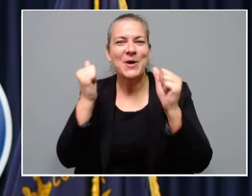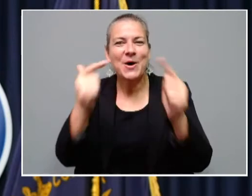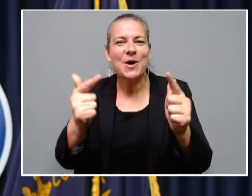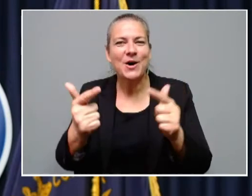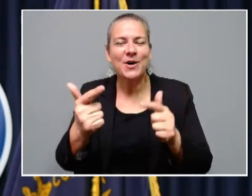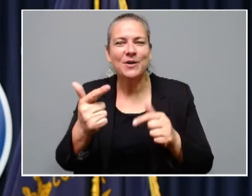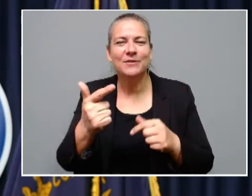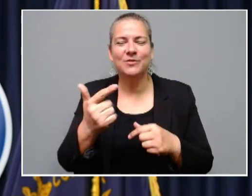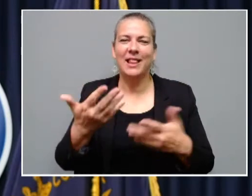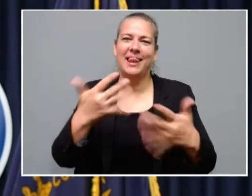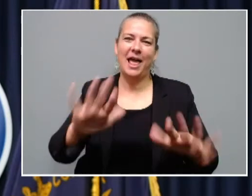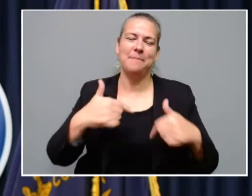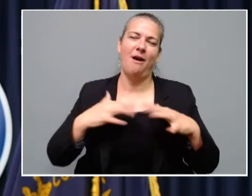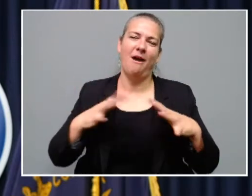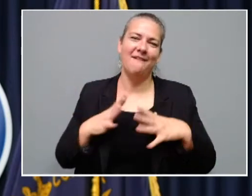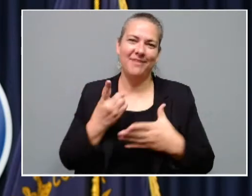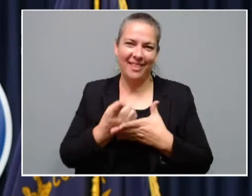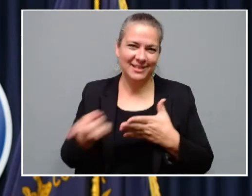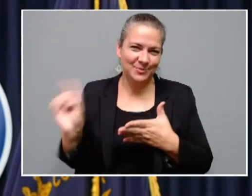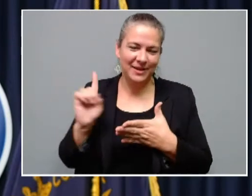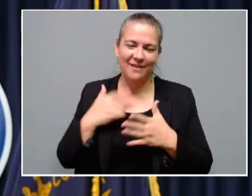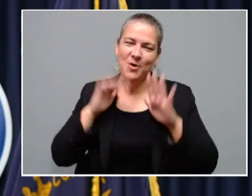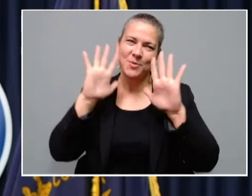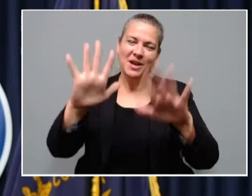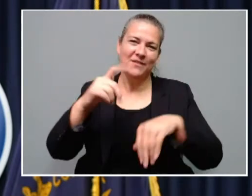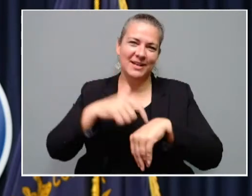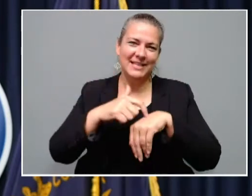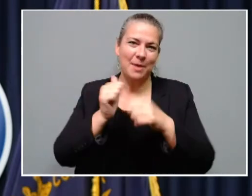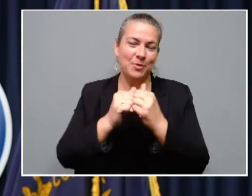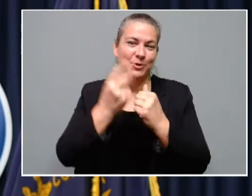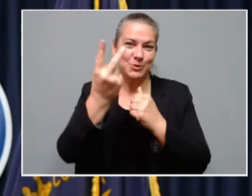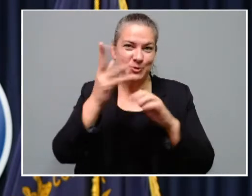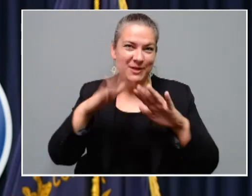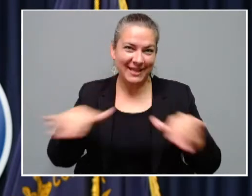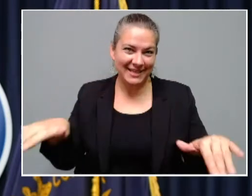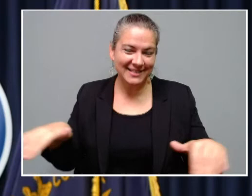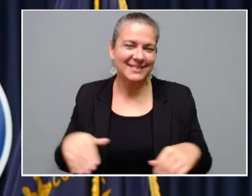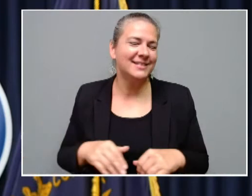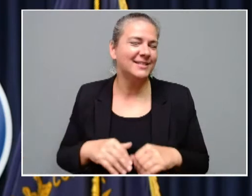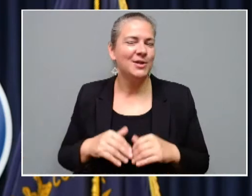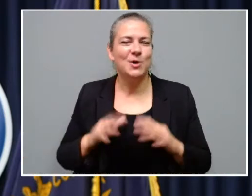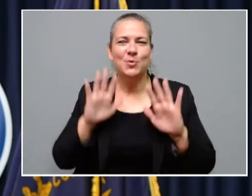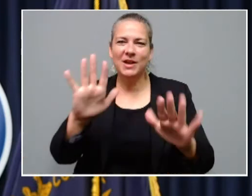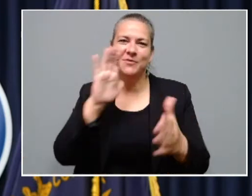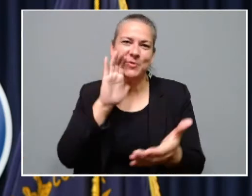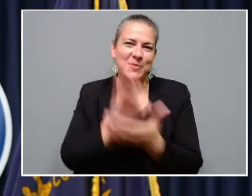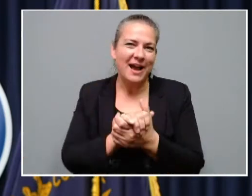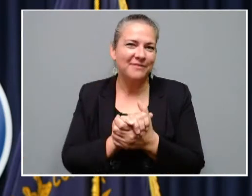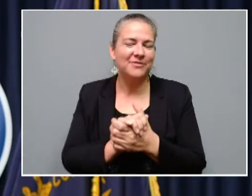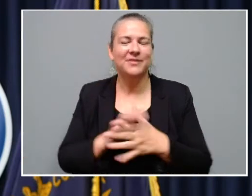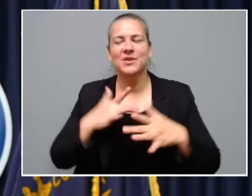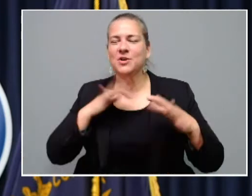off. Had an amazing time with 2 great kids and an amazing wife, refreshed, ready to